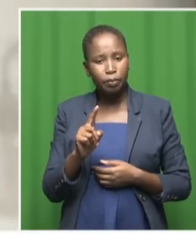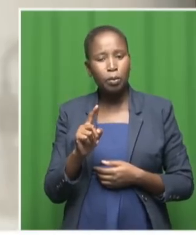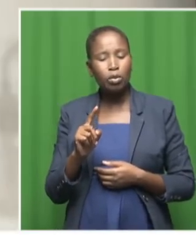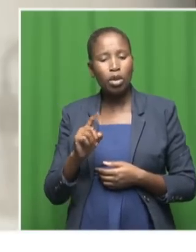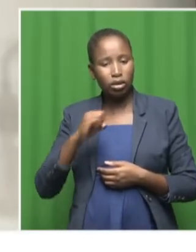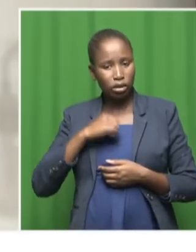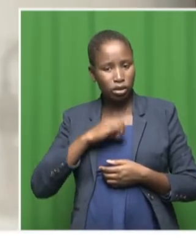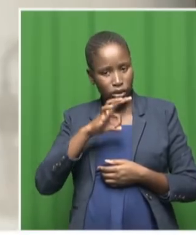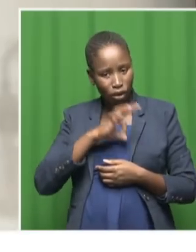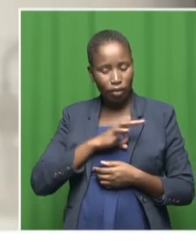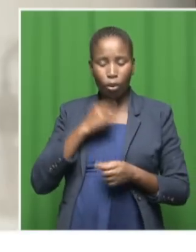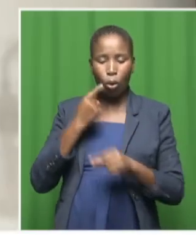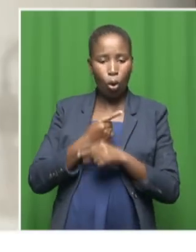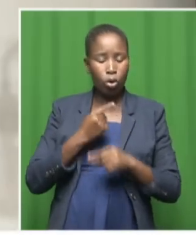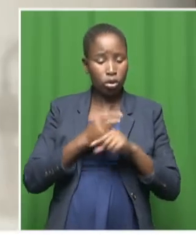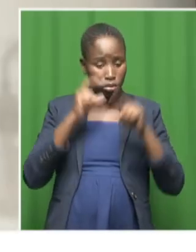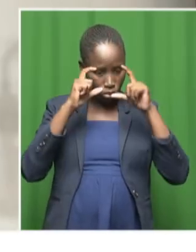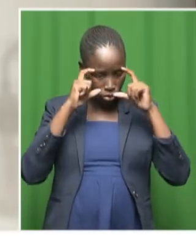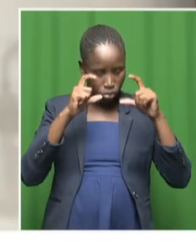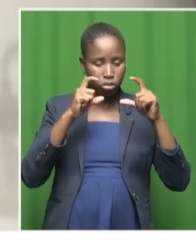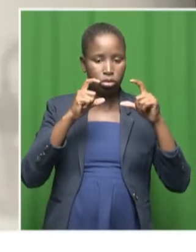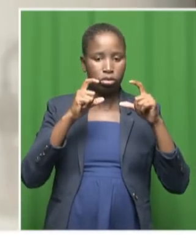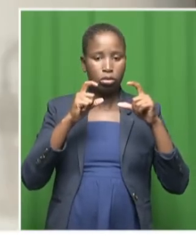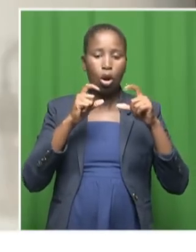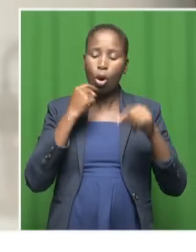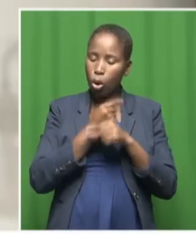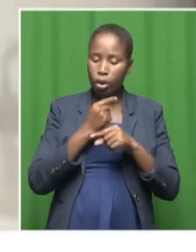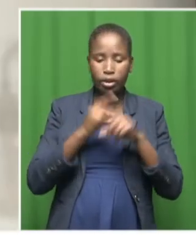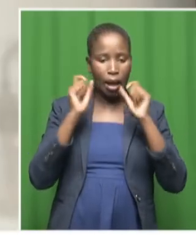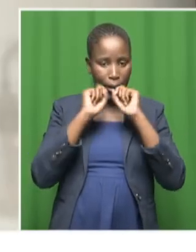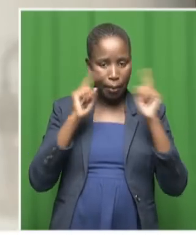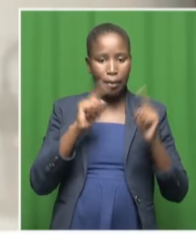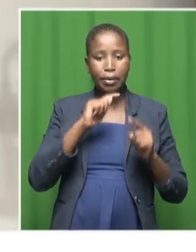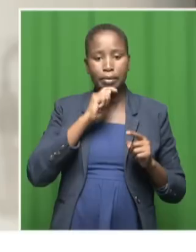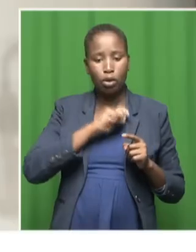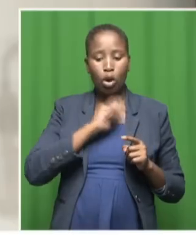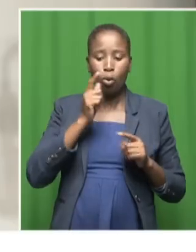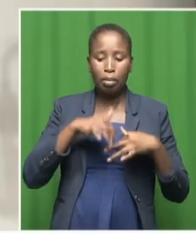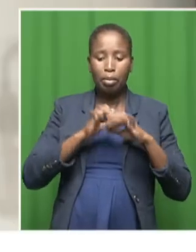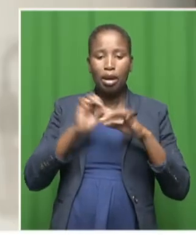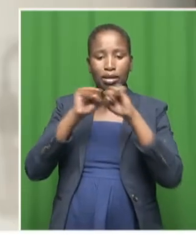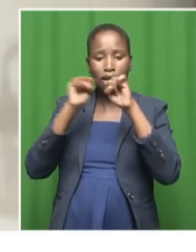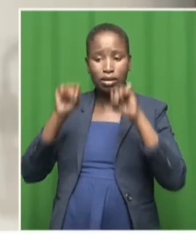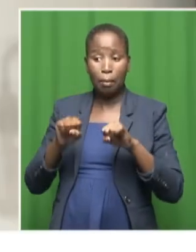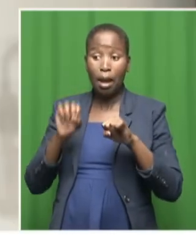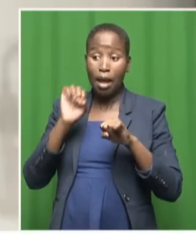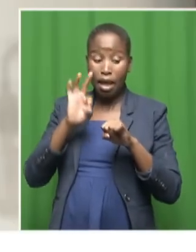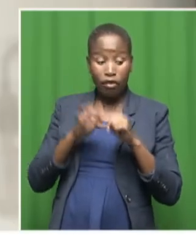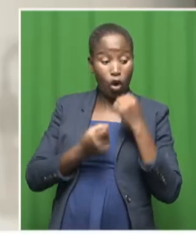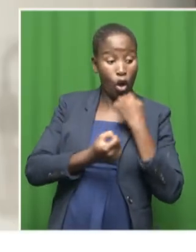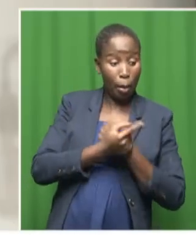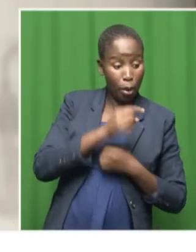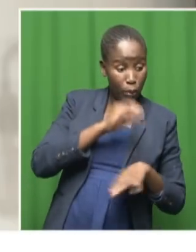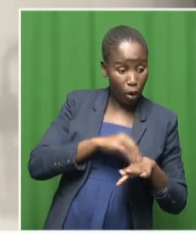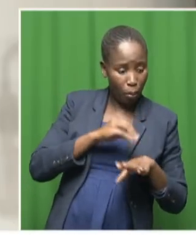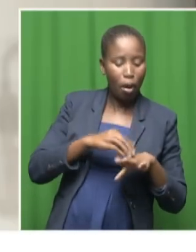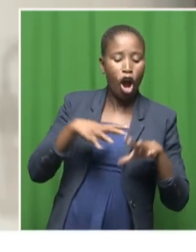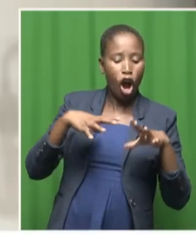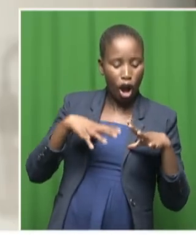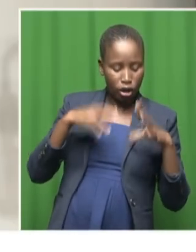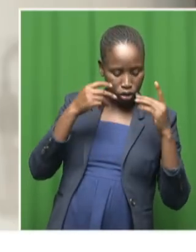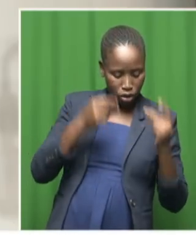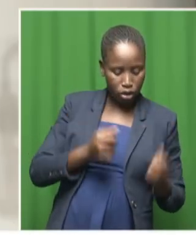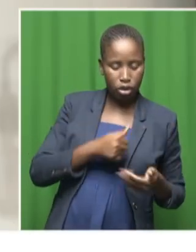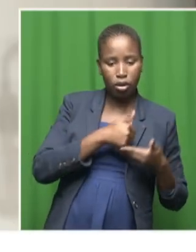are properly alerted. We've got systems in place to ensure that we are able to respond when there is a problem. And that's the job of what a